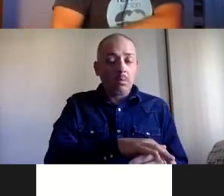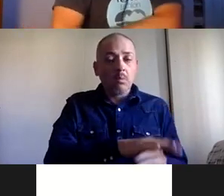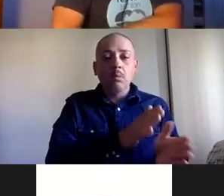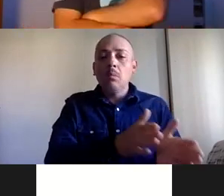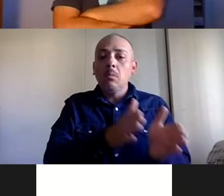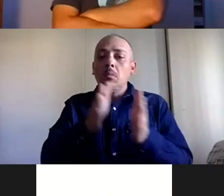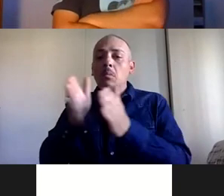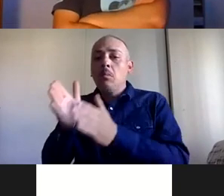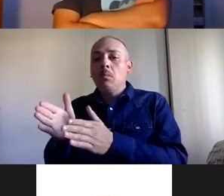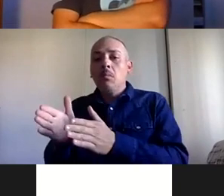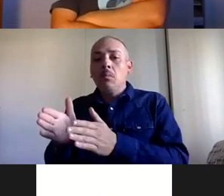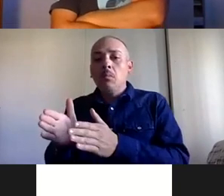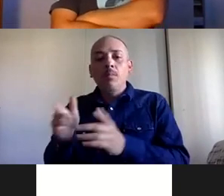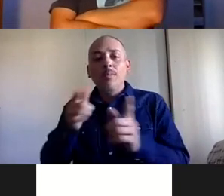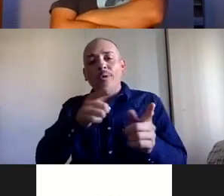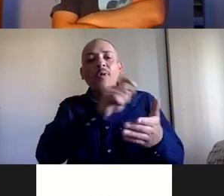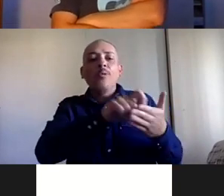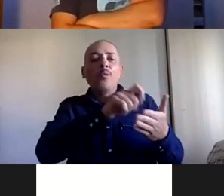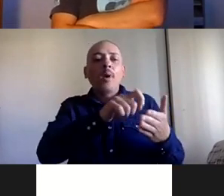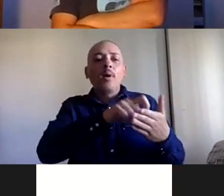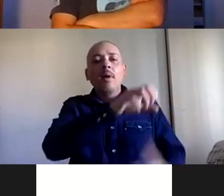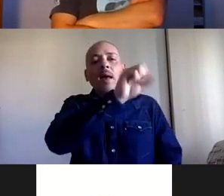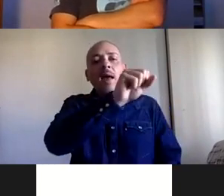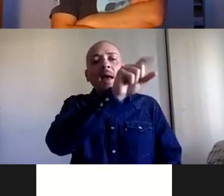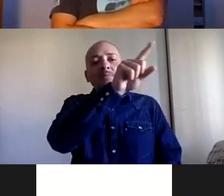or as they're written here, S prime and A prime.